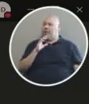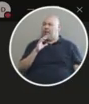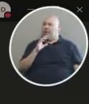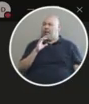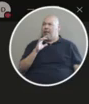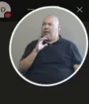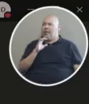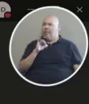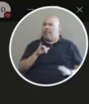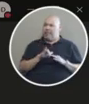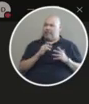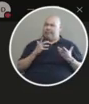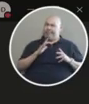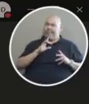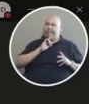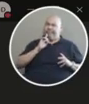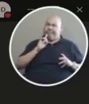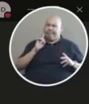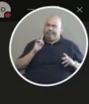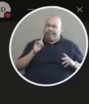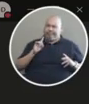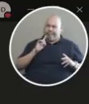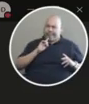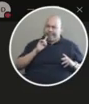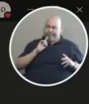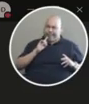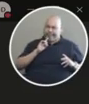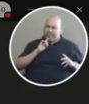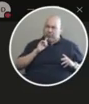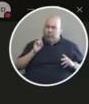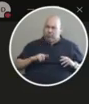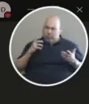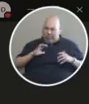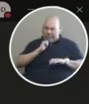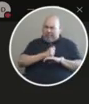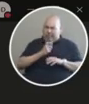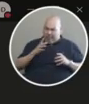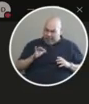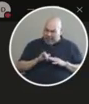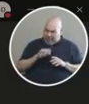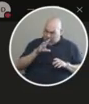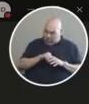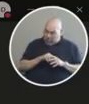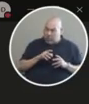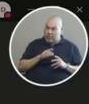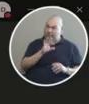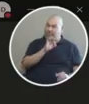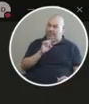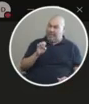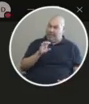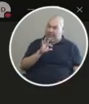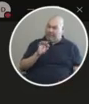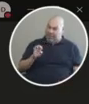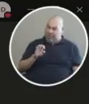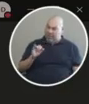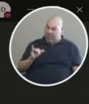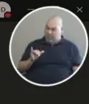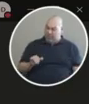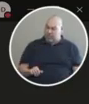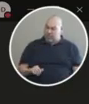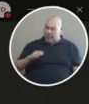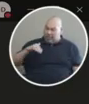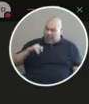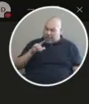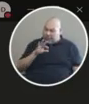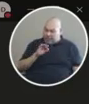So that is already in place from the original ordinance. So does that also include fees? Like